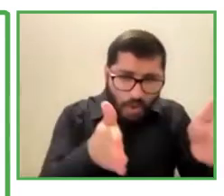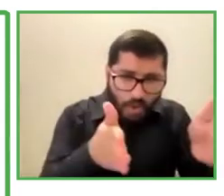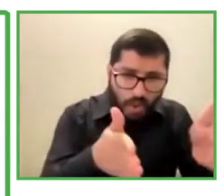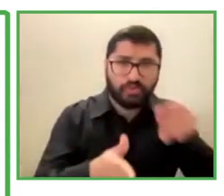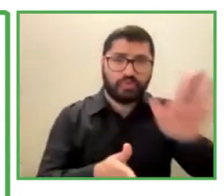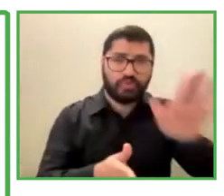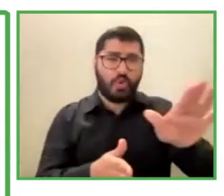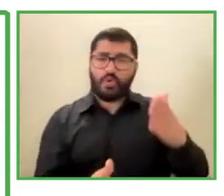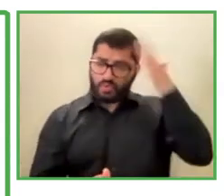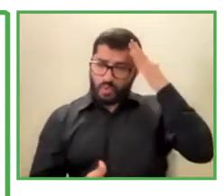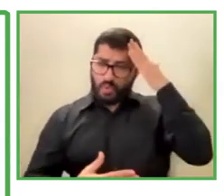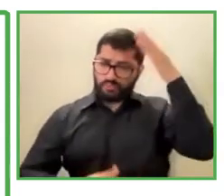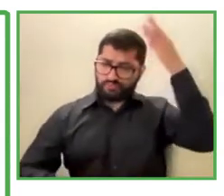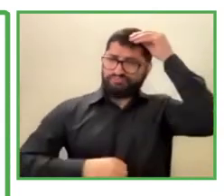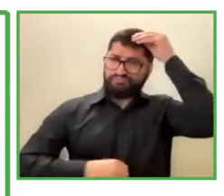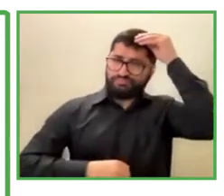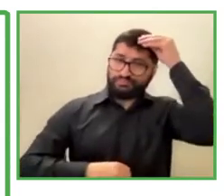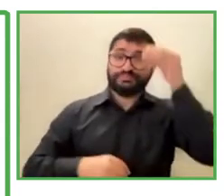this person can